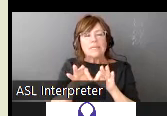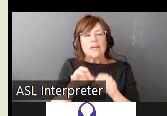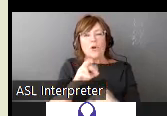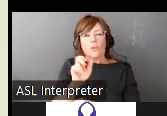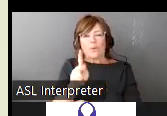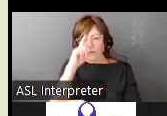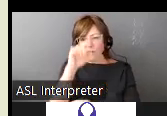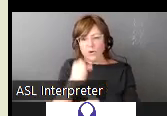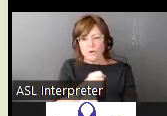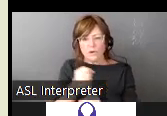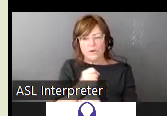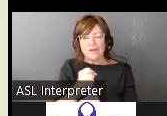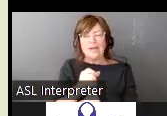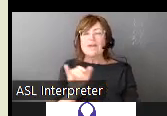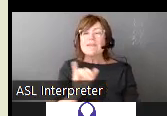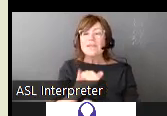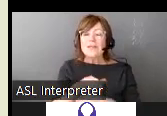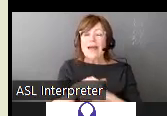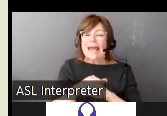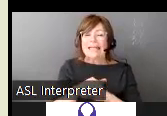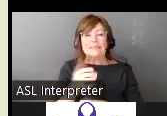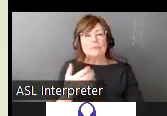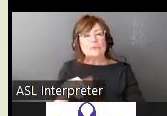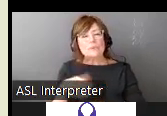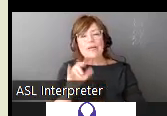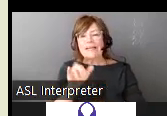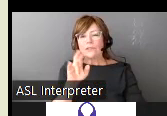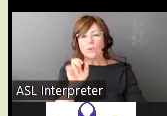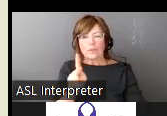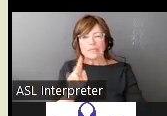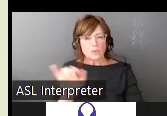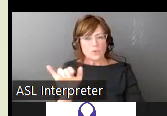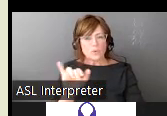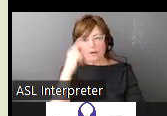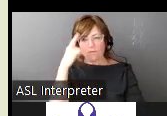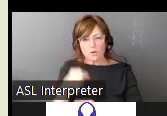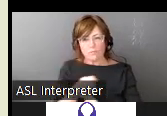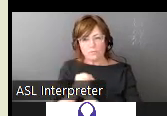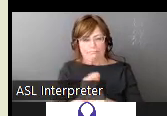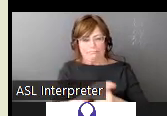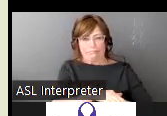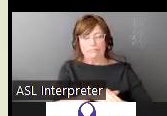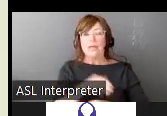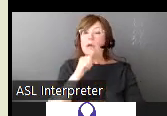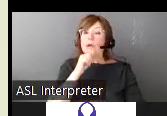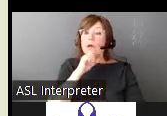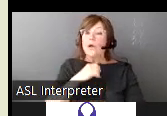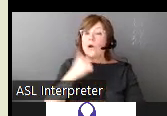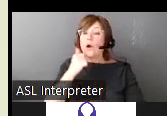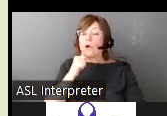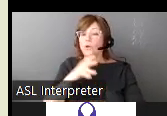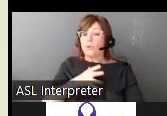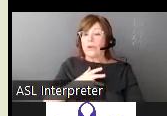Additionally, lack of English is also identified as an important risk factor. Interestingly, older women tended to rate